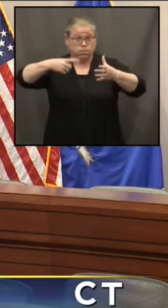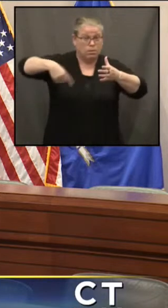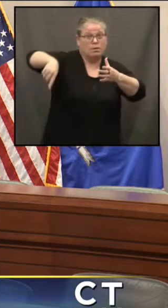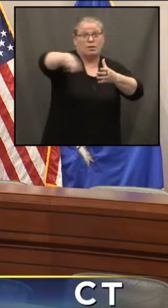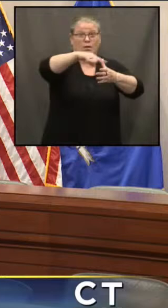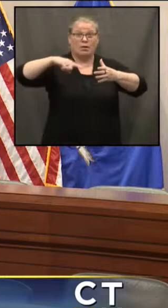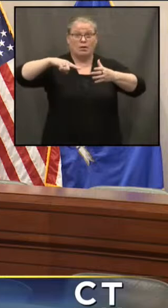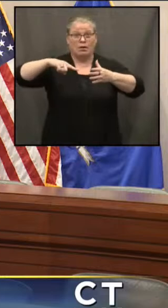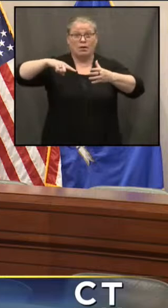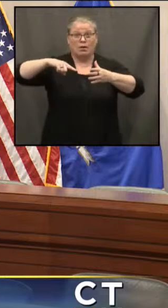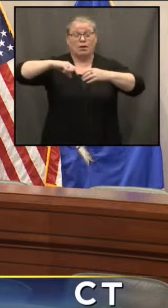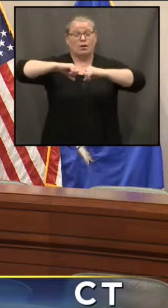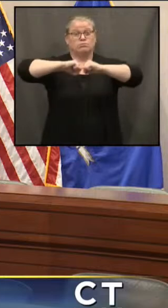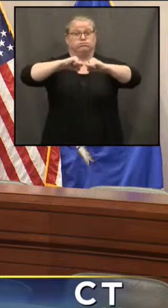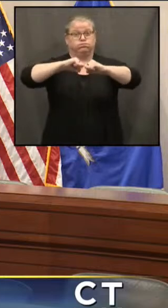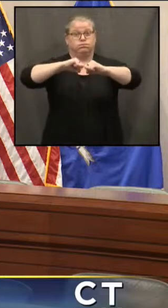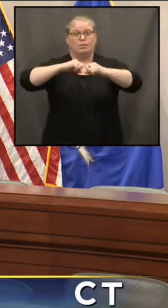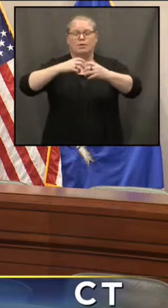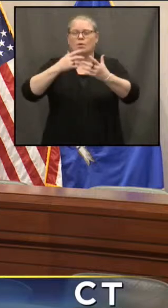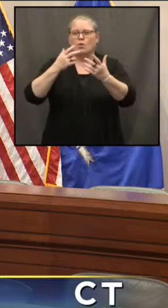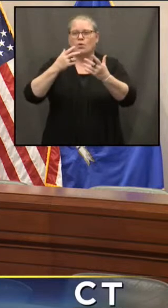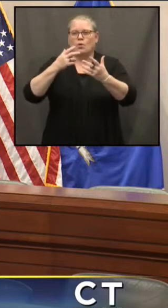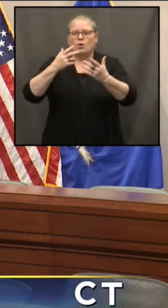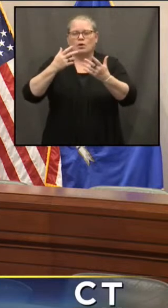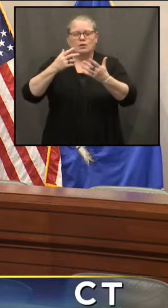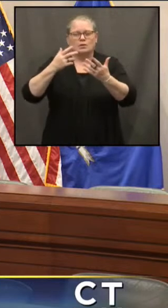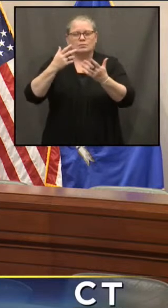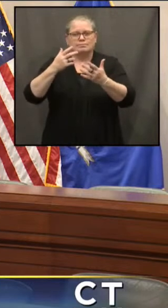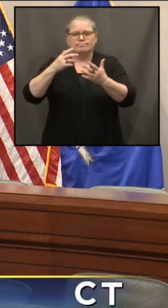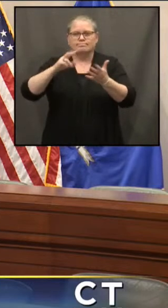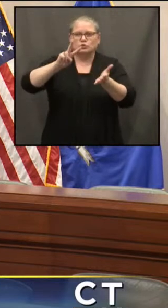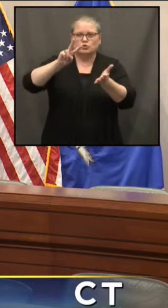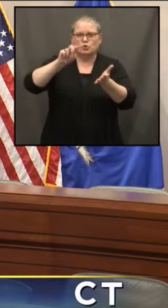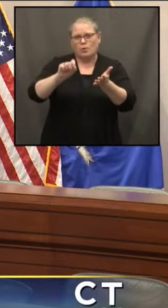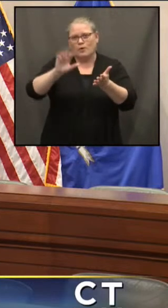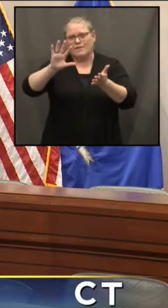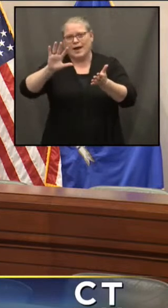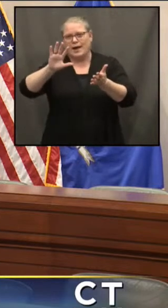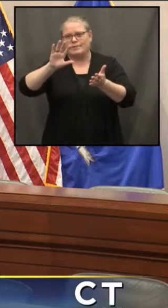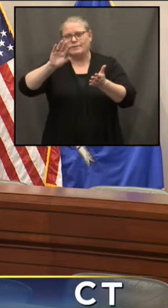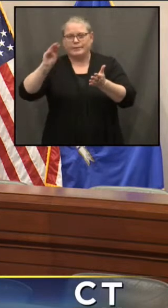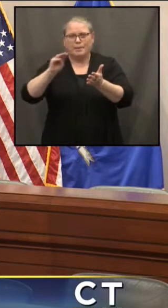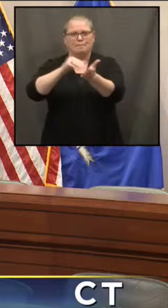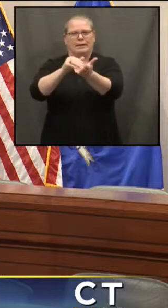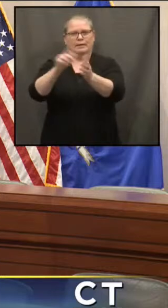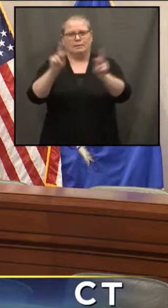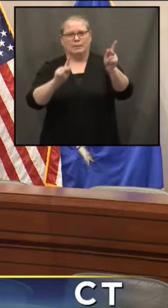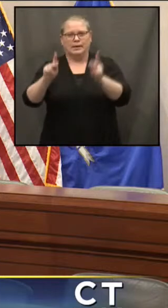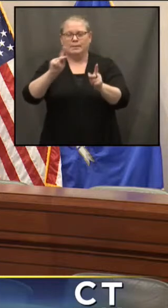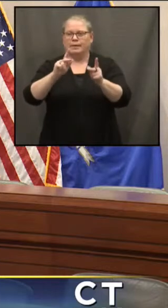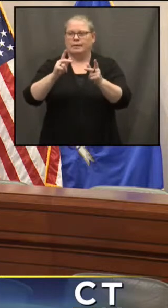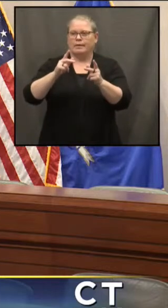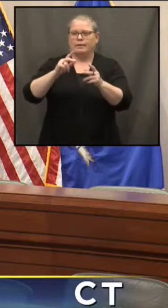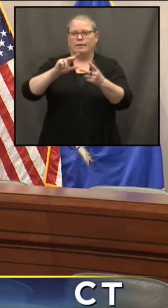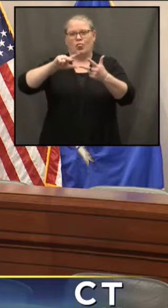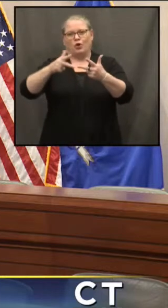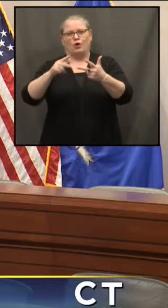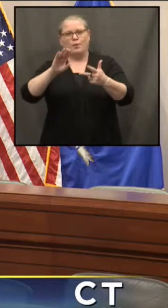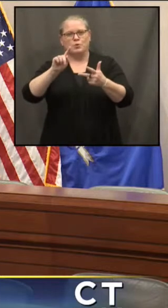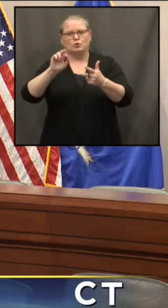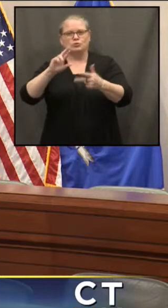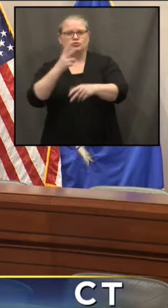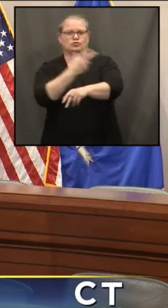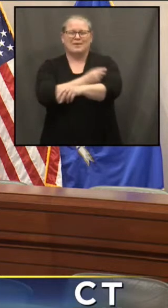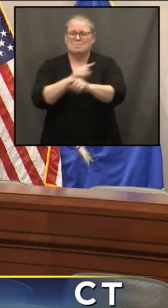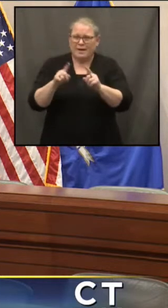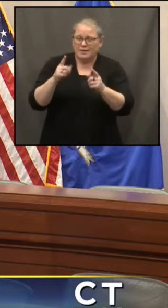I would imagine you'd want to see all 2.5 million get a booster shot. But is there sort of, I don't